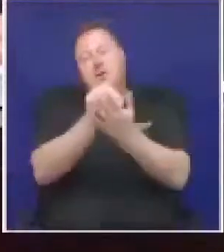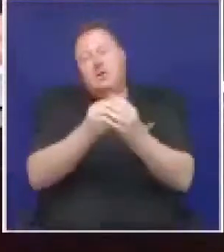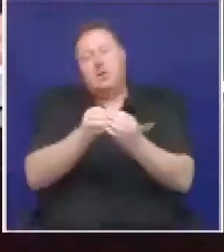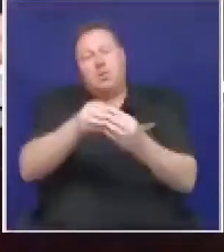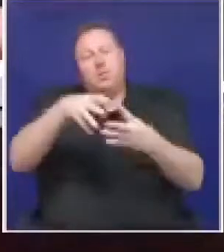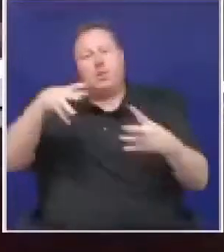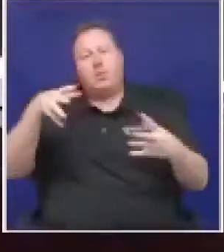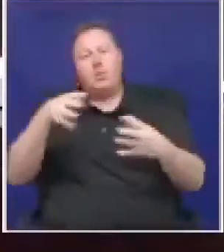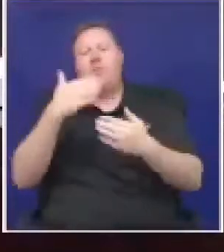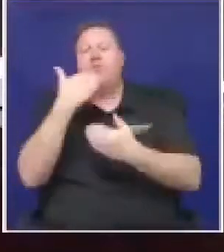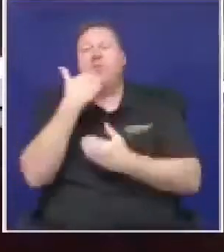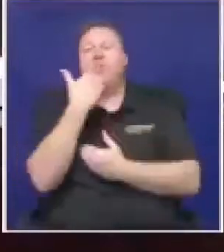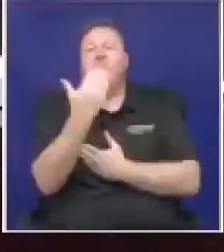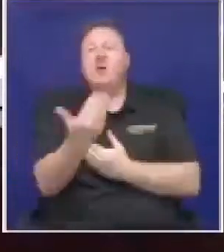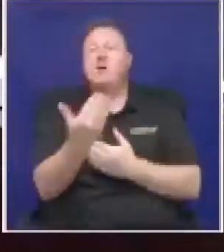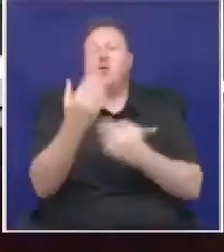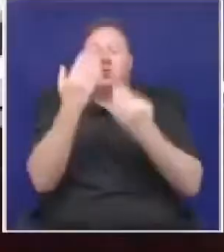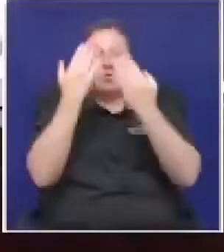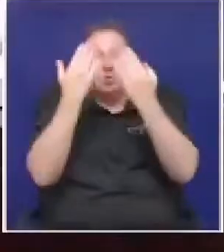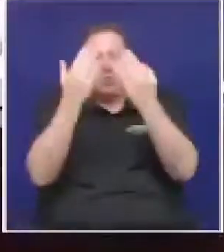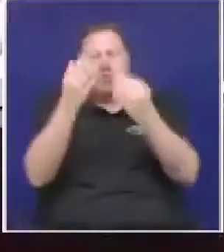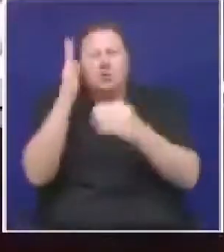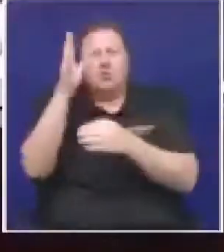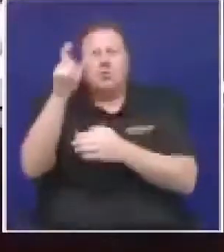growth. I thank you, Honorable Speaker.